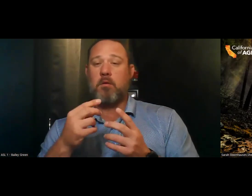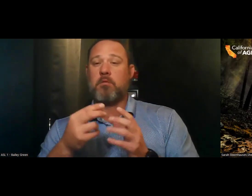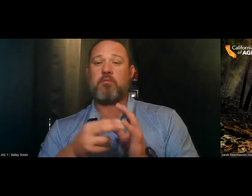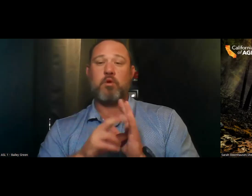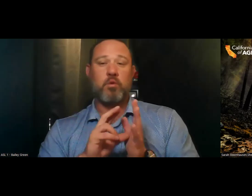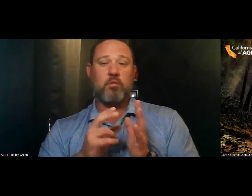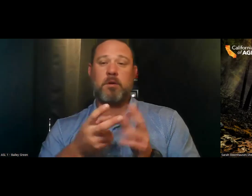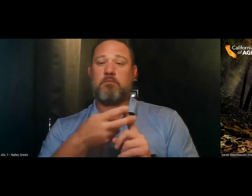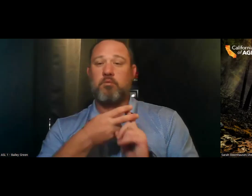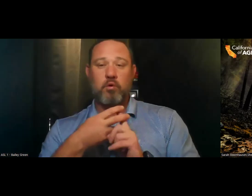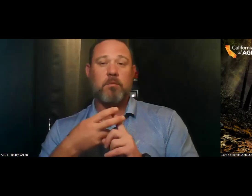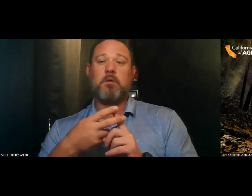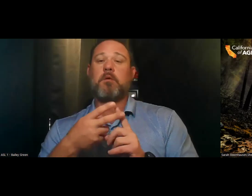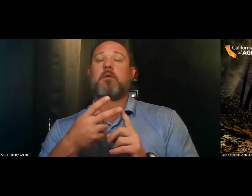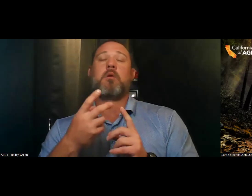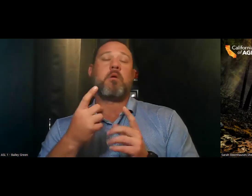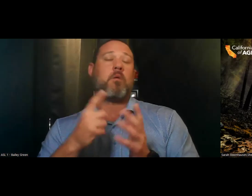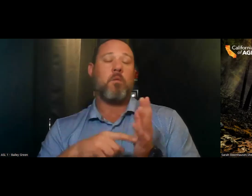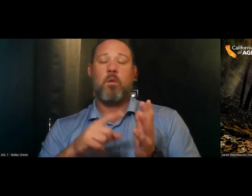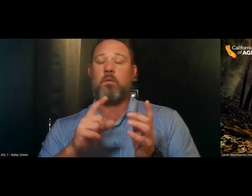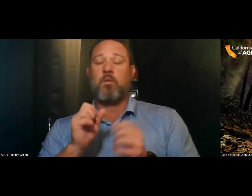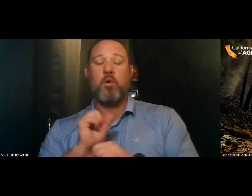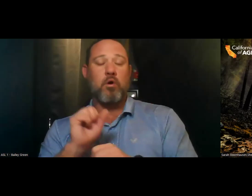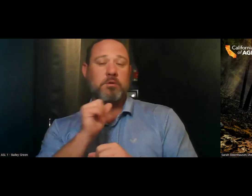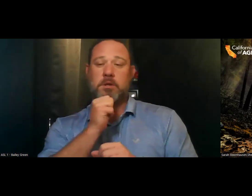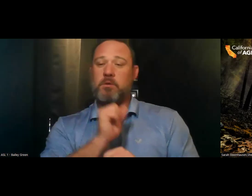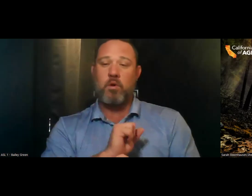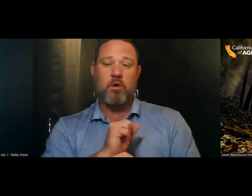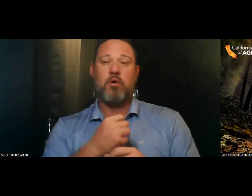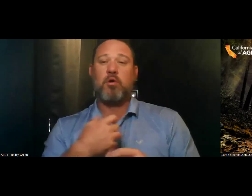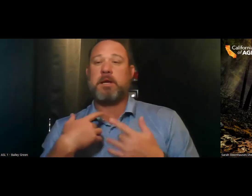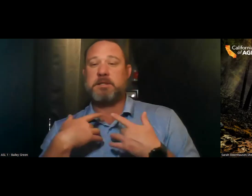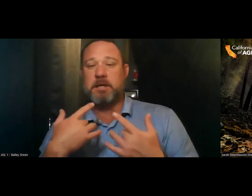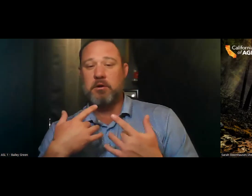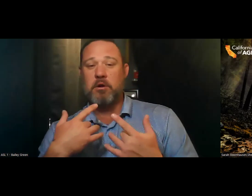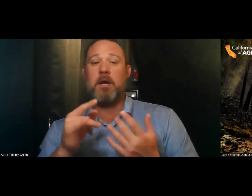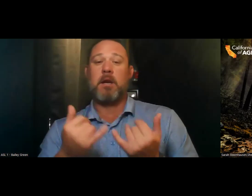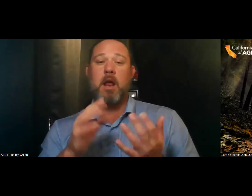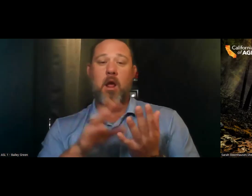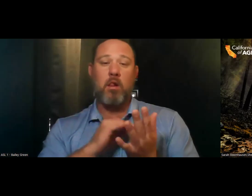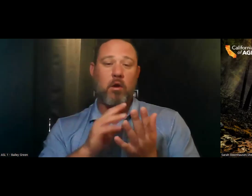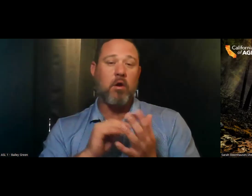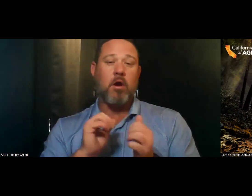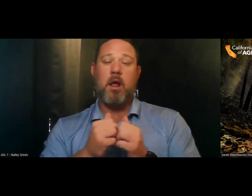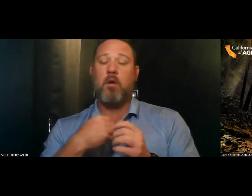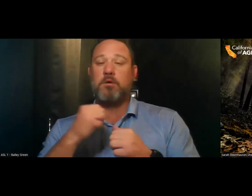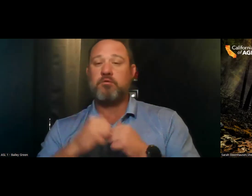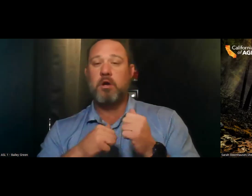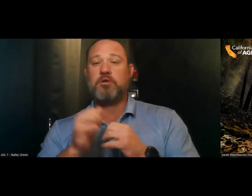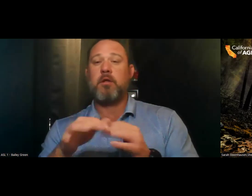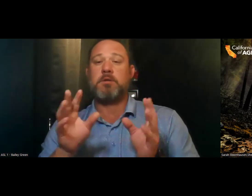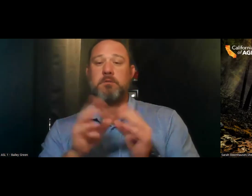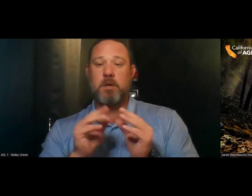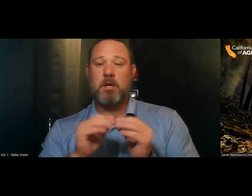works, what doesn't, what we need to be considering. And now we're learning about how we really structure these meetings to